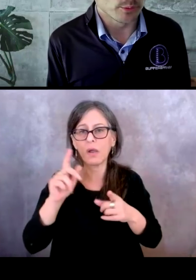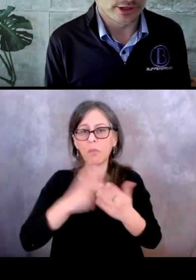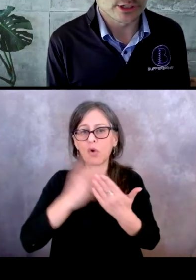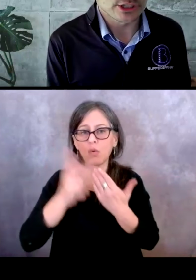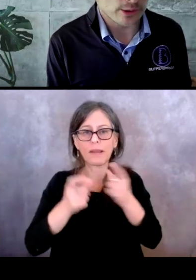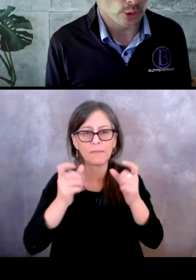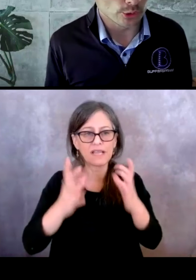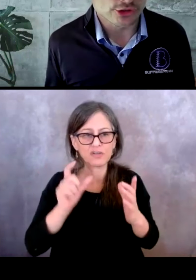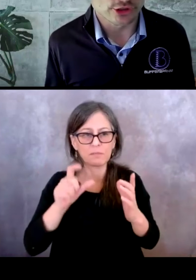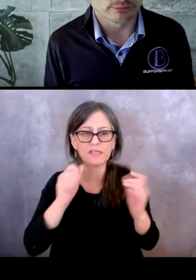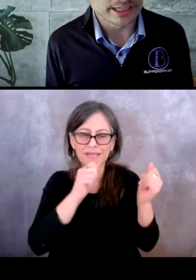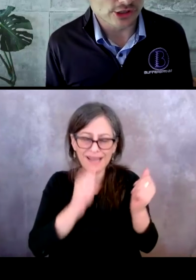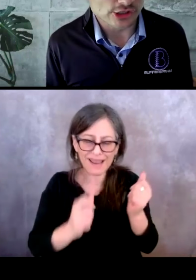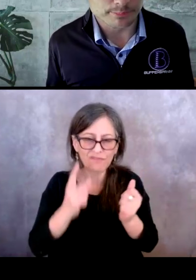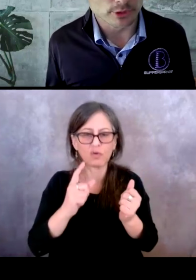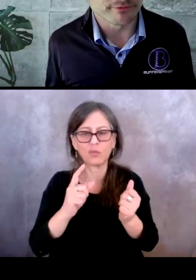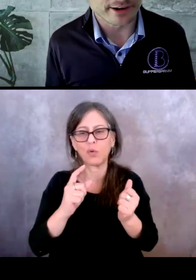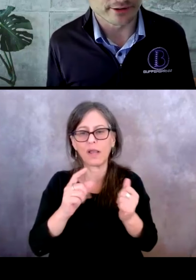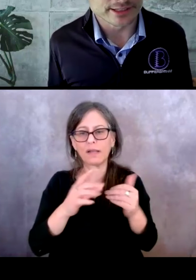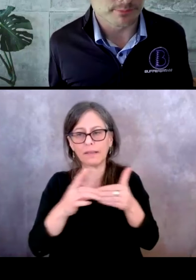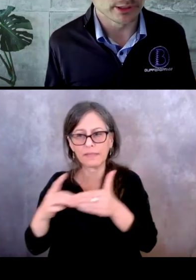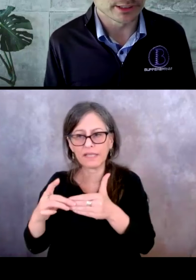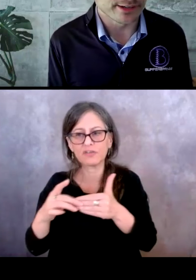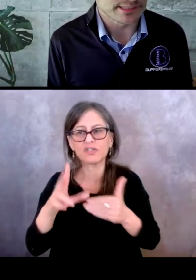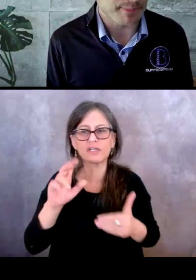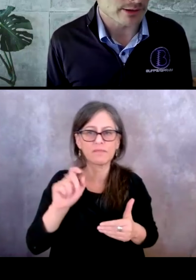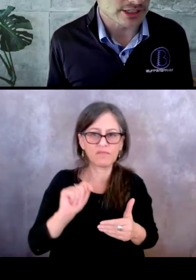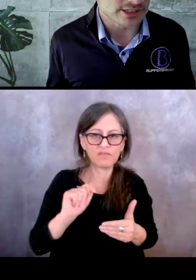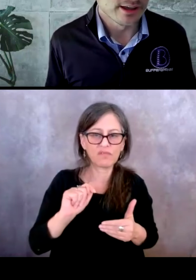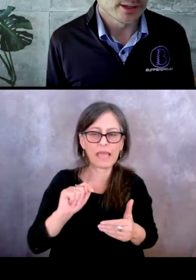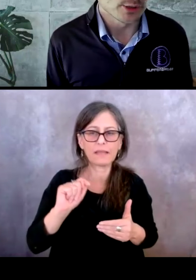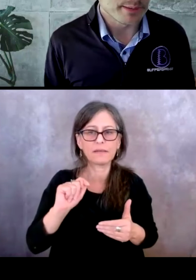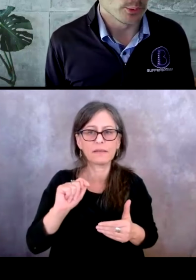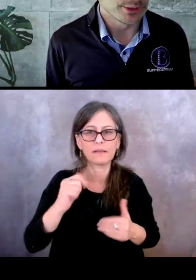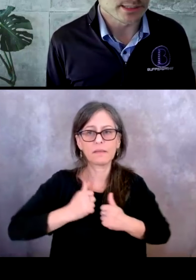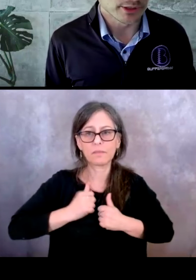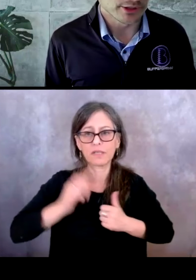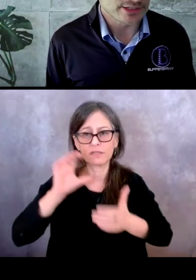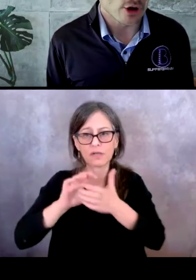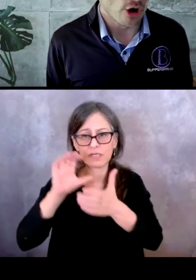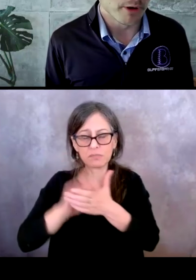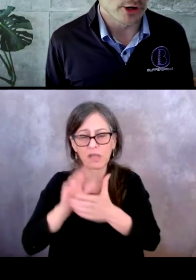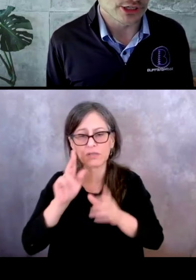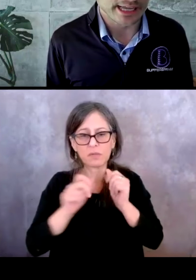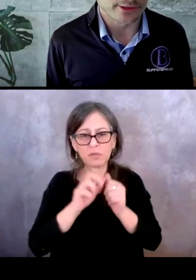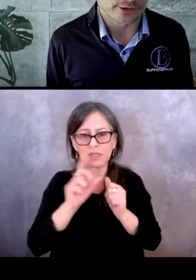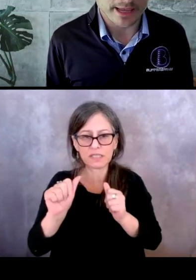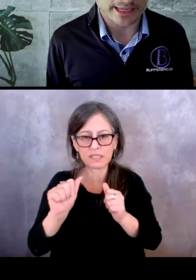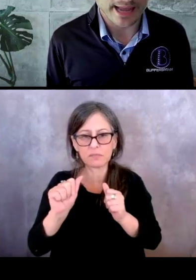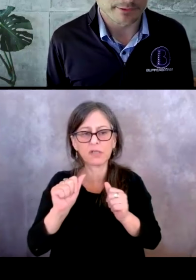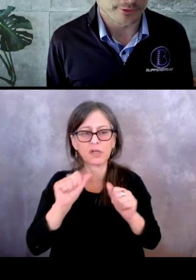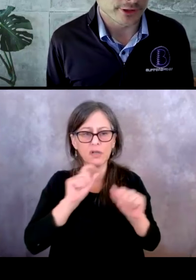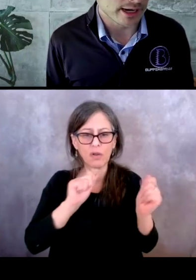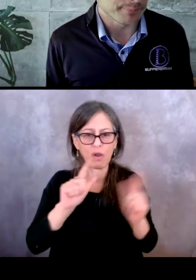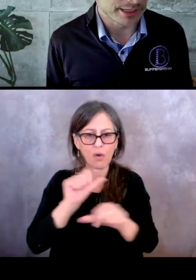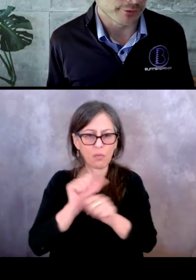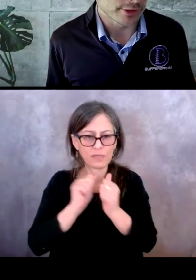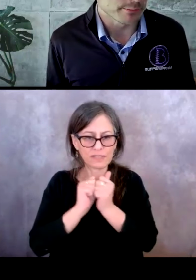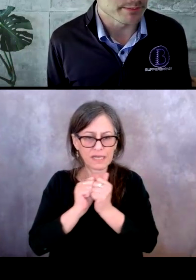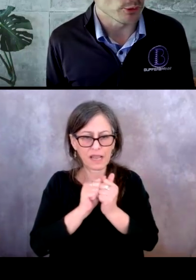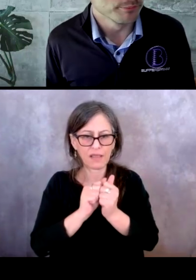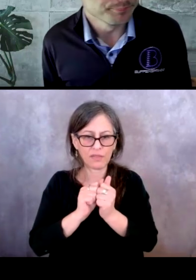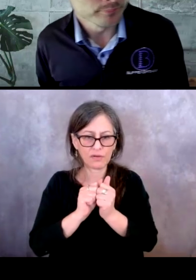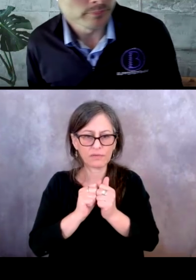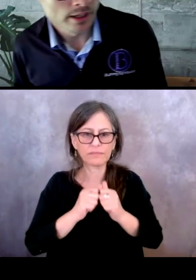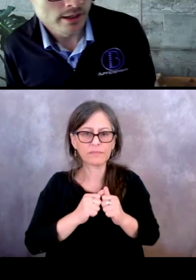be everyone, your stakeholders, your leadership, your veterans, your military spouses, your people with disabilities, all marching together to make it happen for your company and for